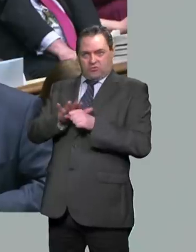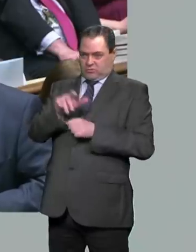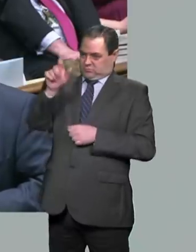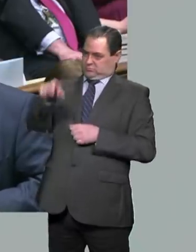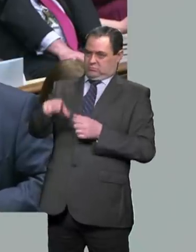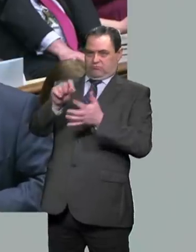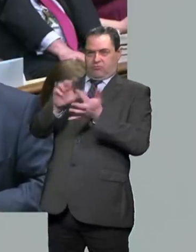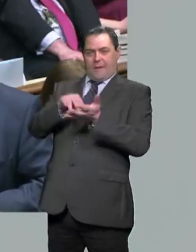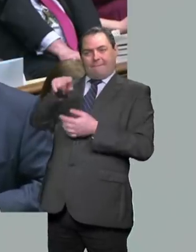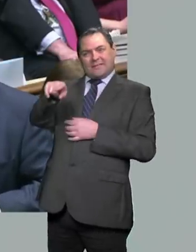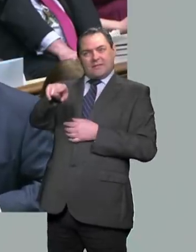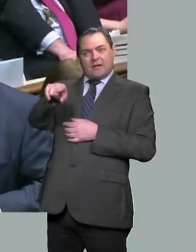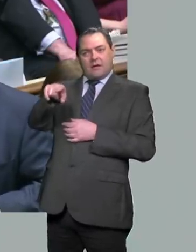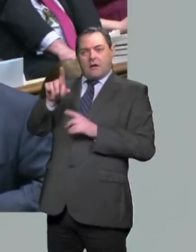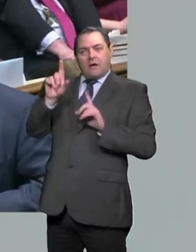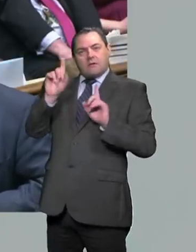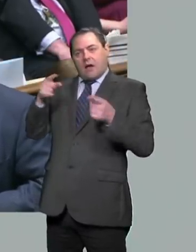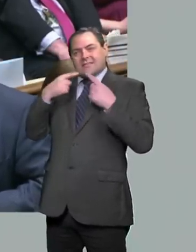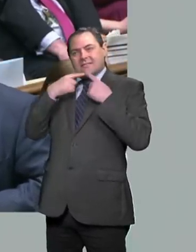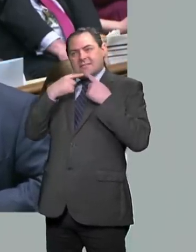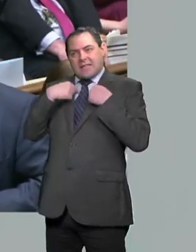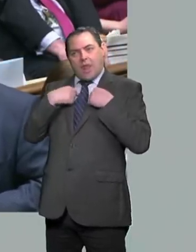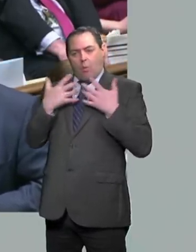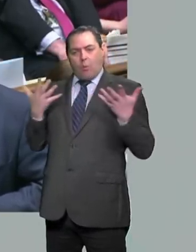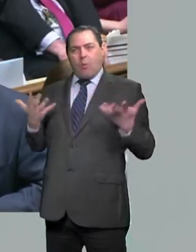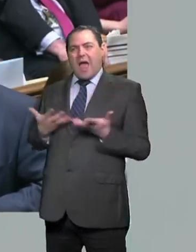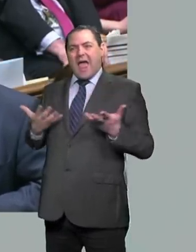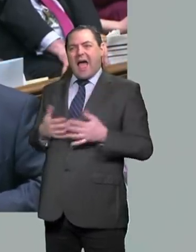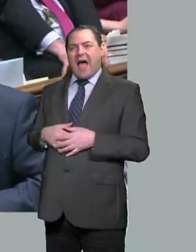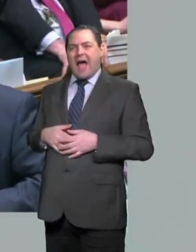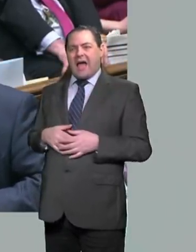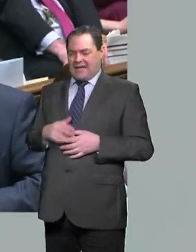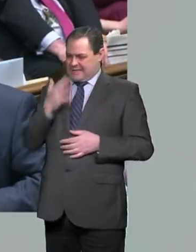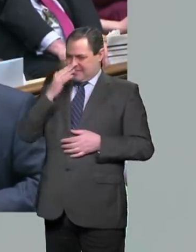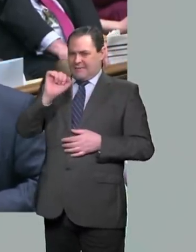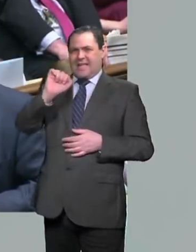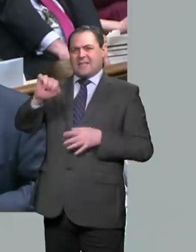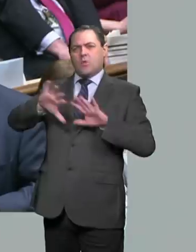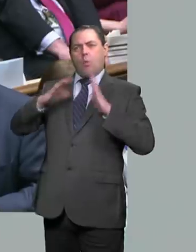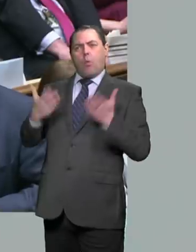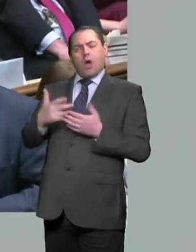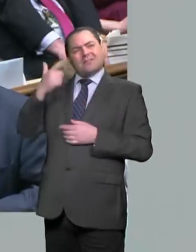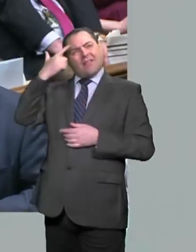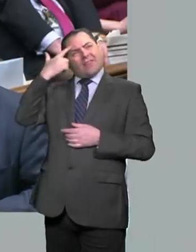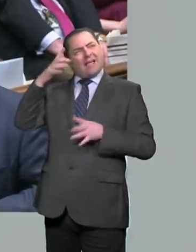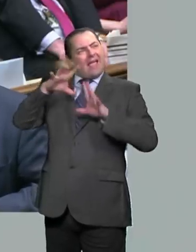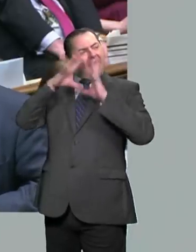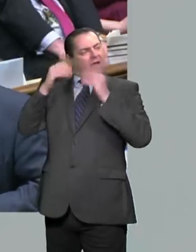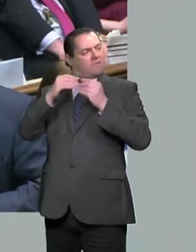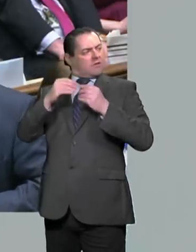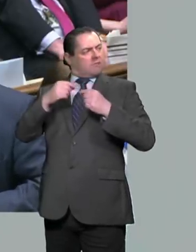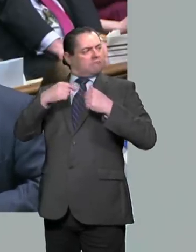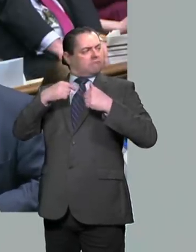Minister who can't even tell us where he was. He lives in a world where he thinks everything is owed to